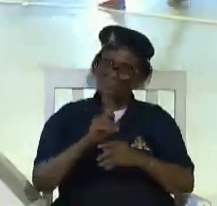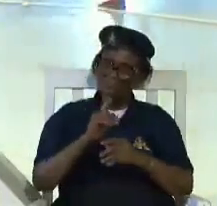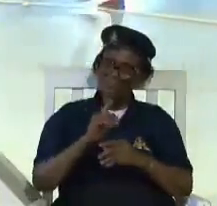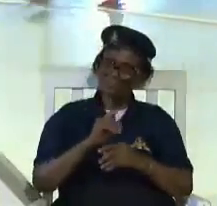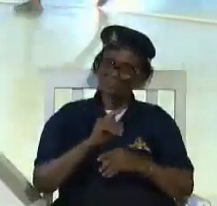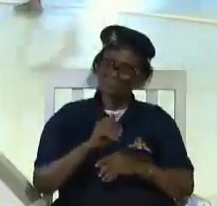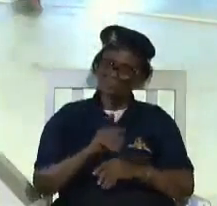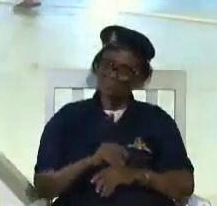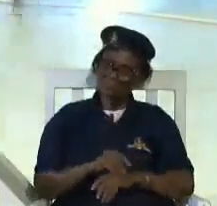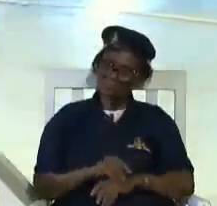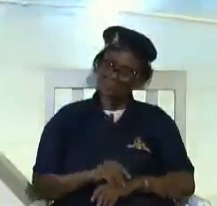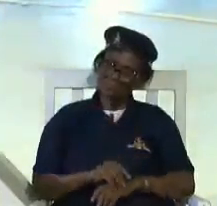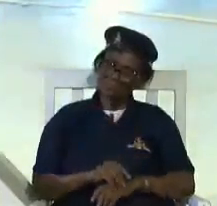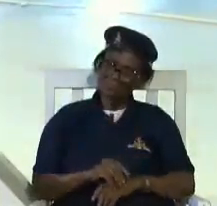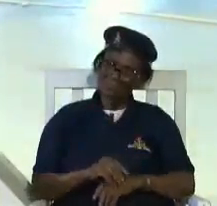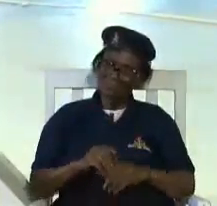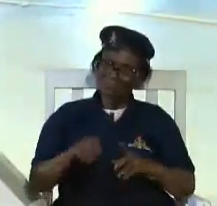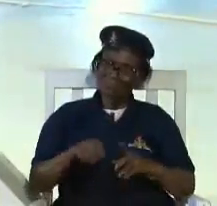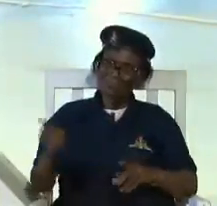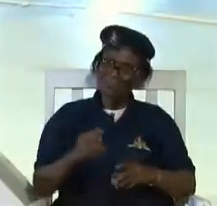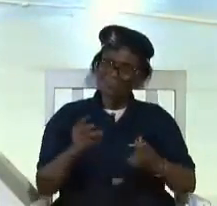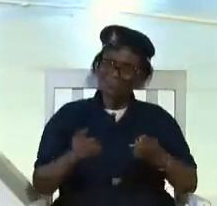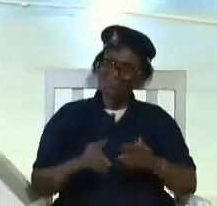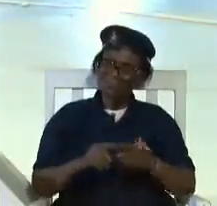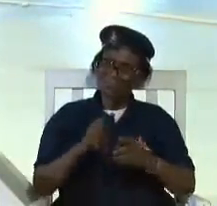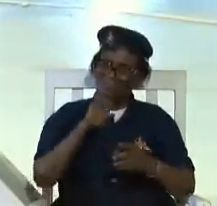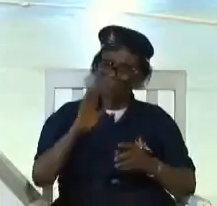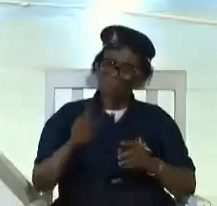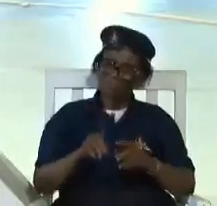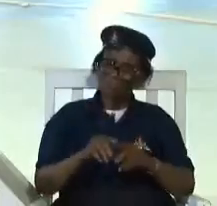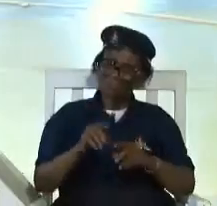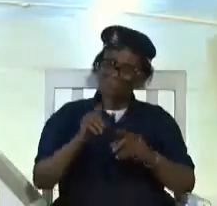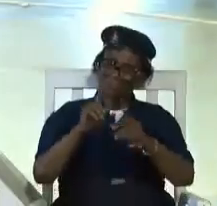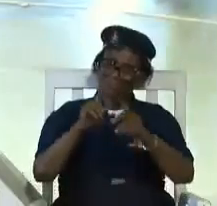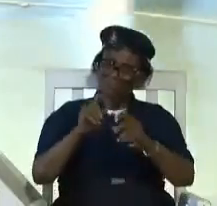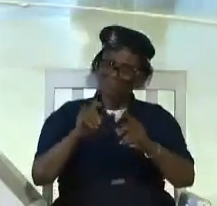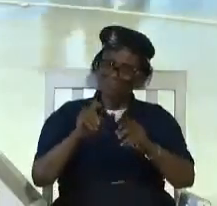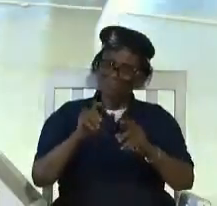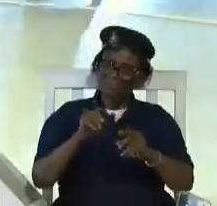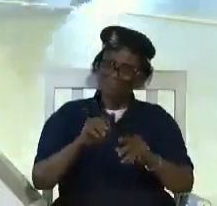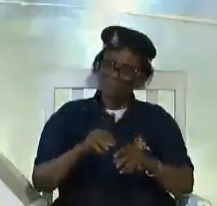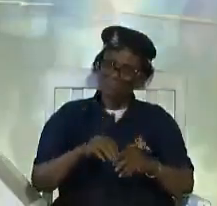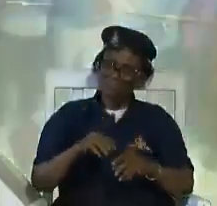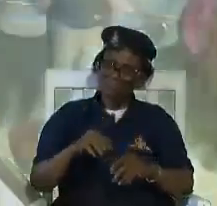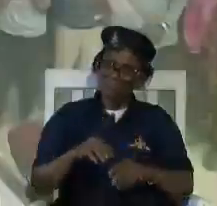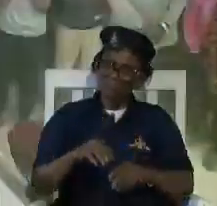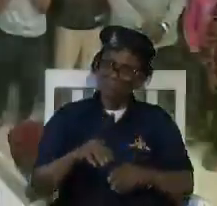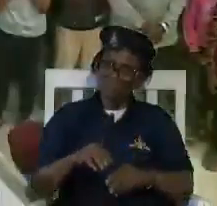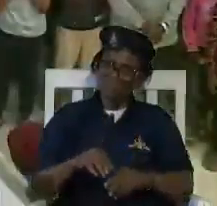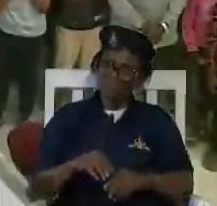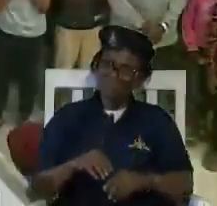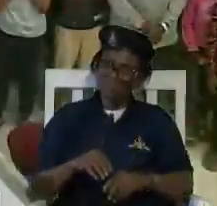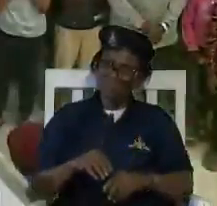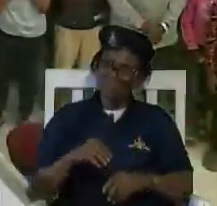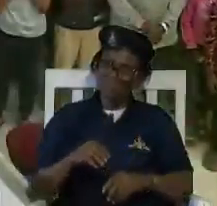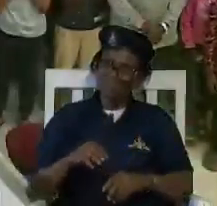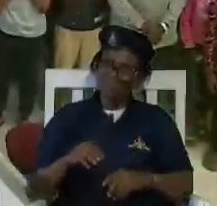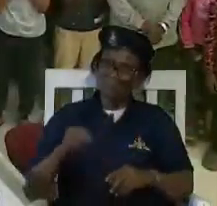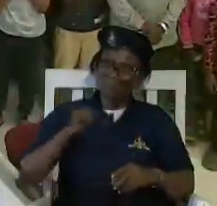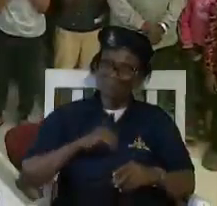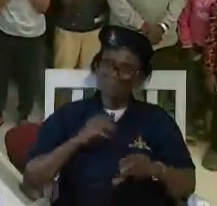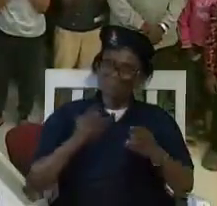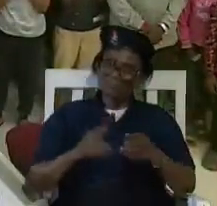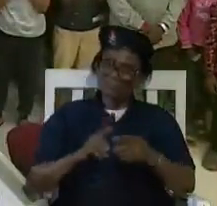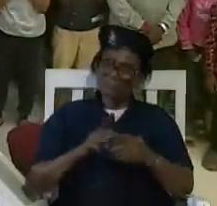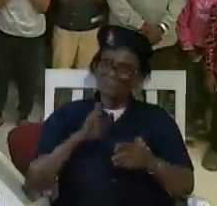I want to be as pure as light. In all my ways, I want to be